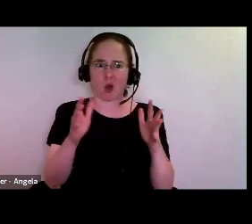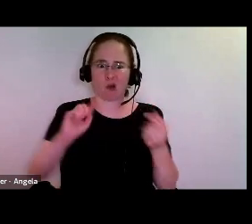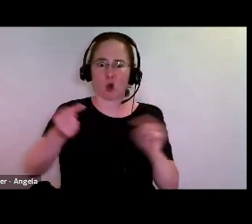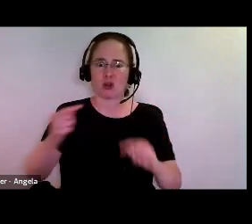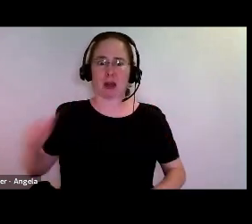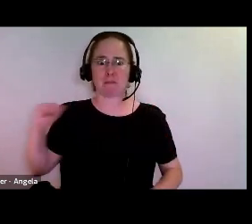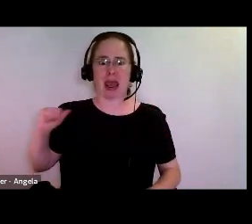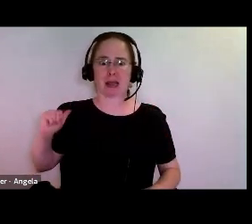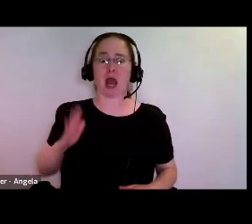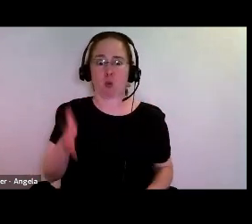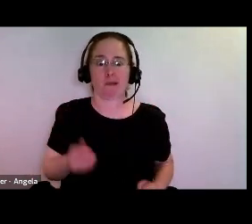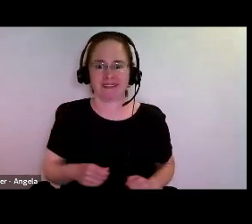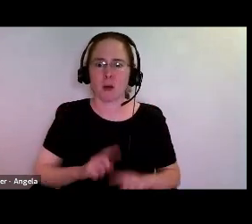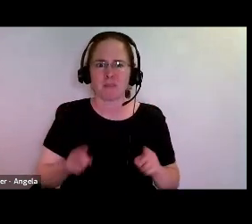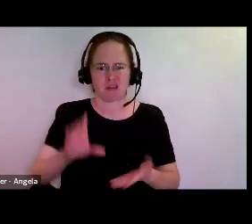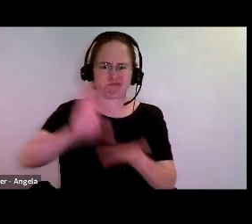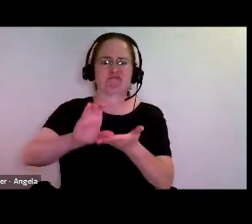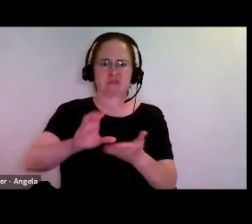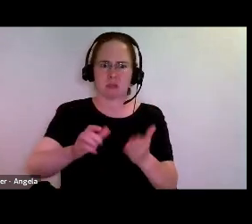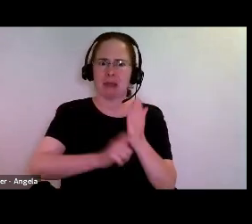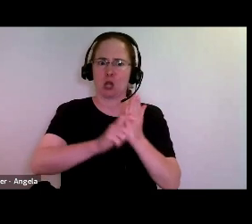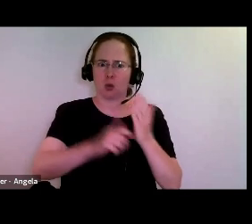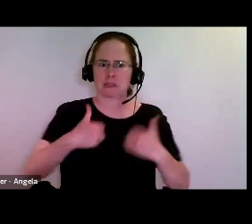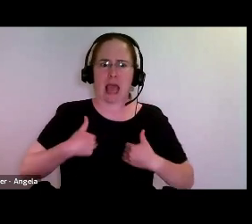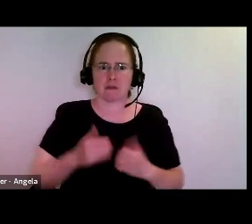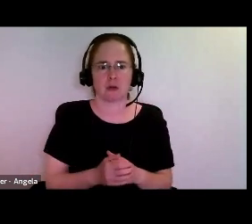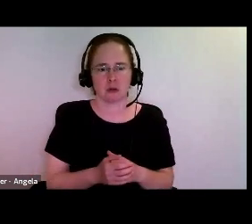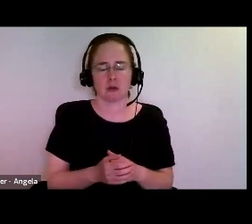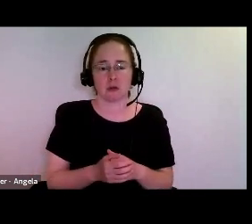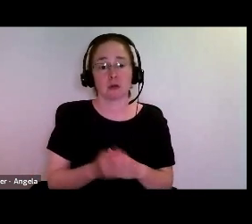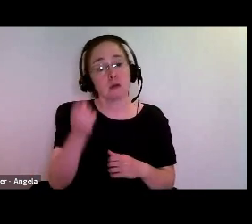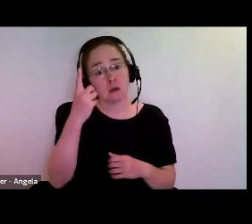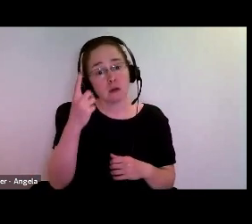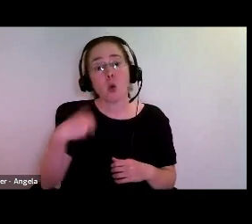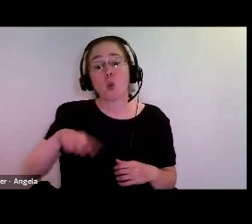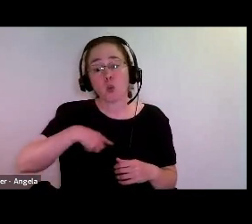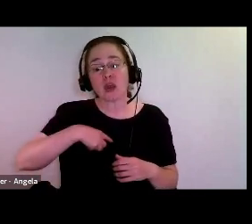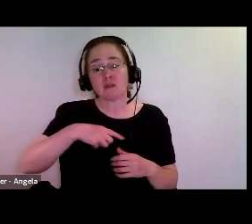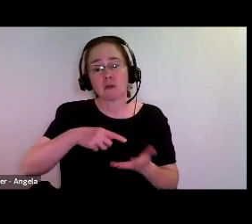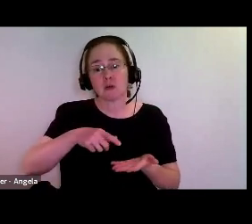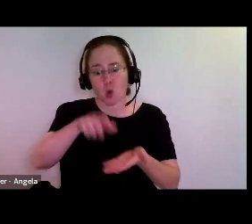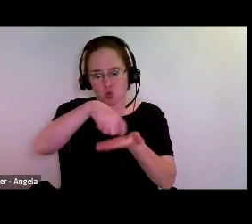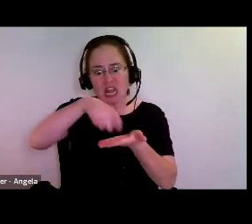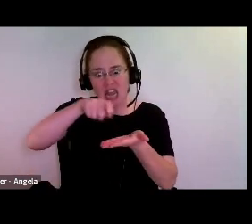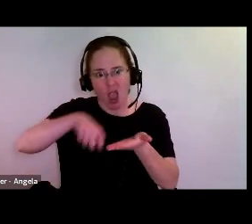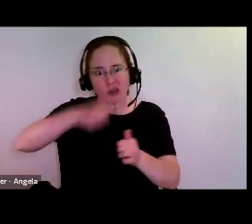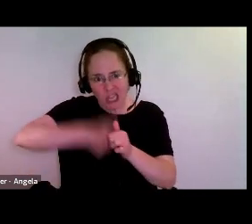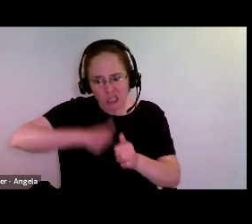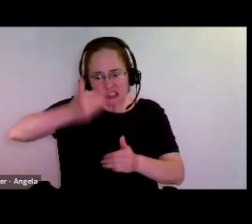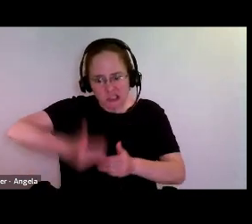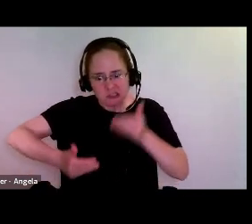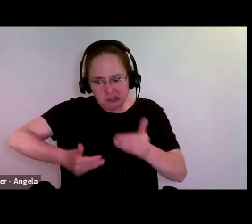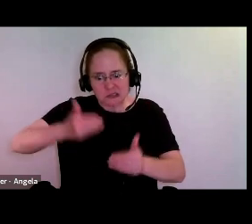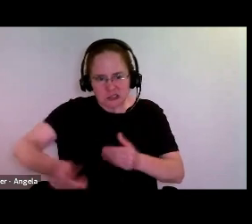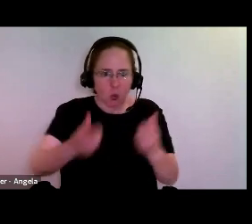I would, but our manuals are huge. We tell people, we have written out for people blow by blow what to do,